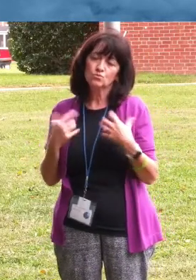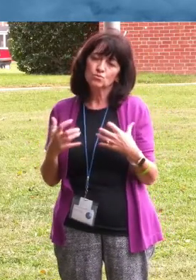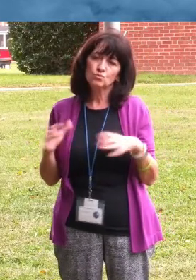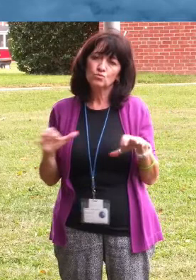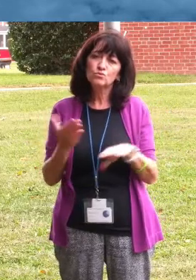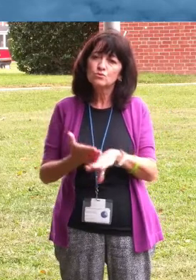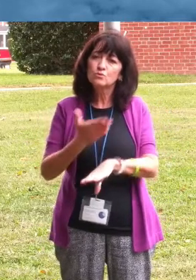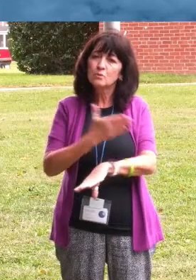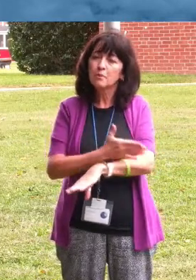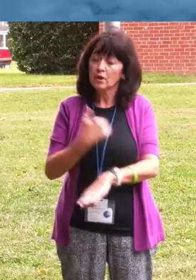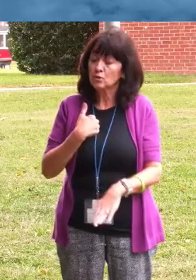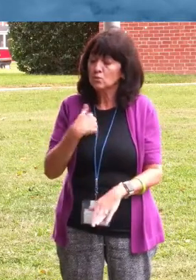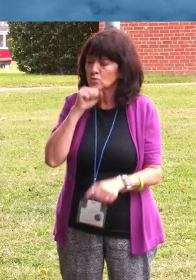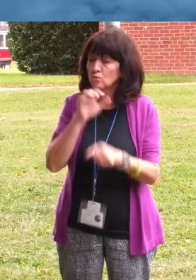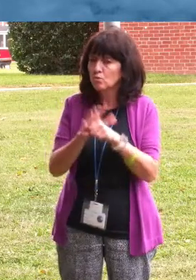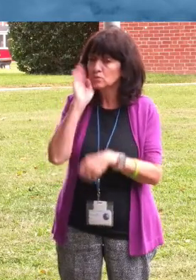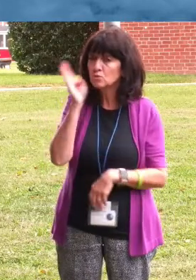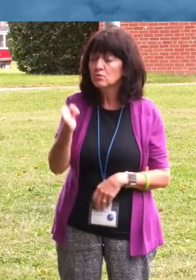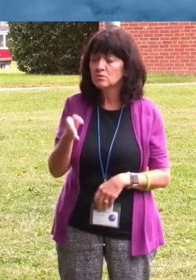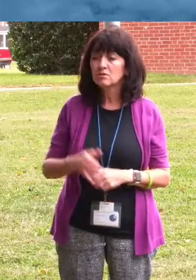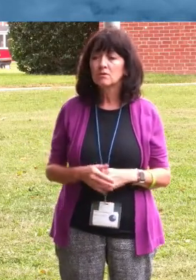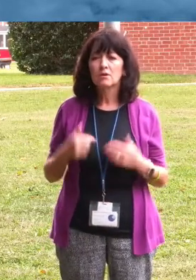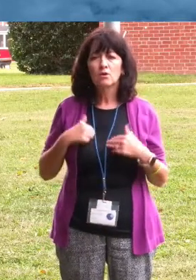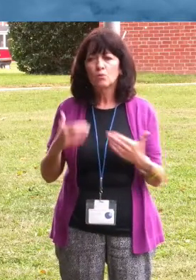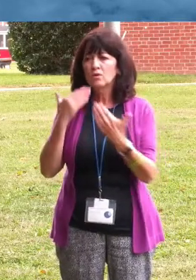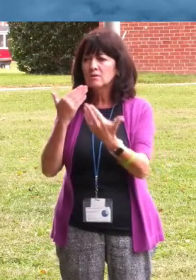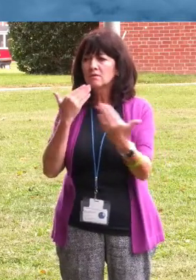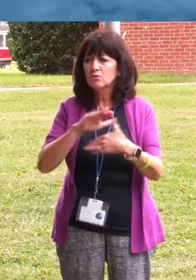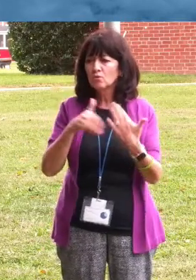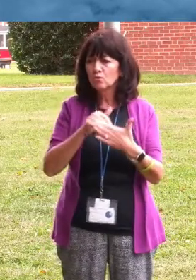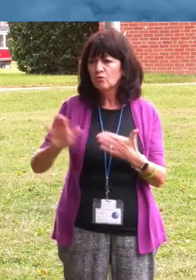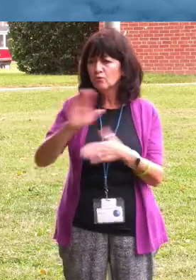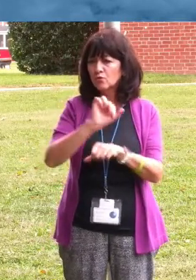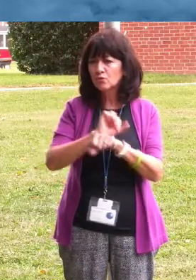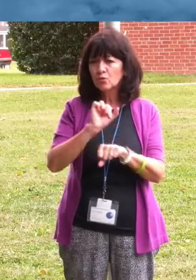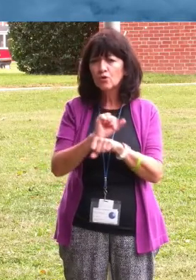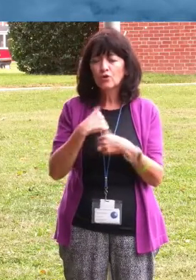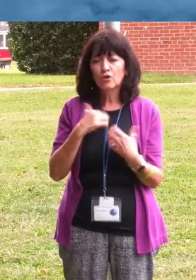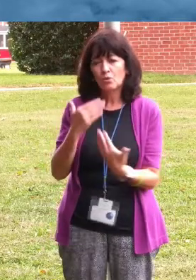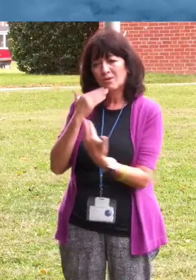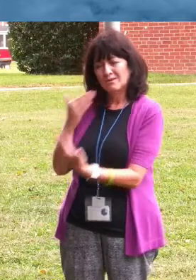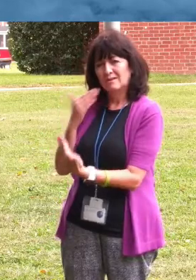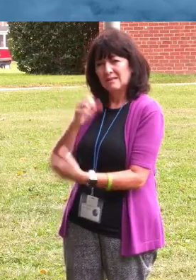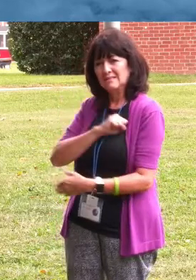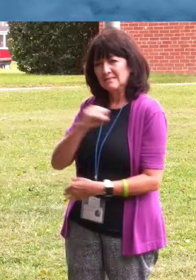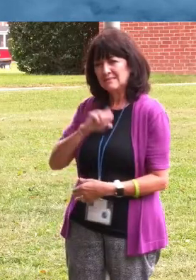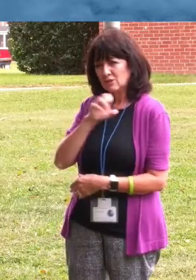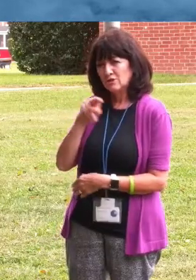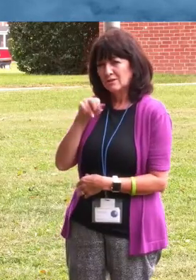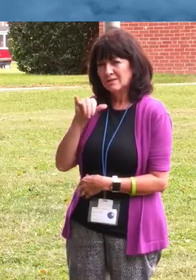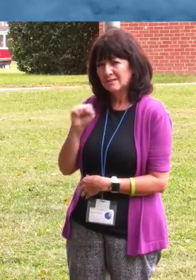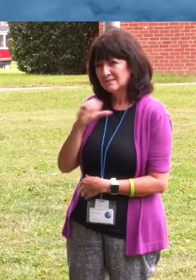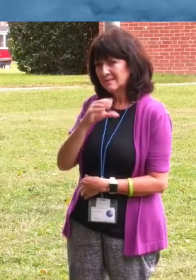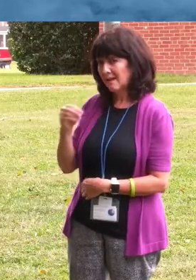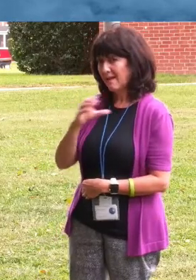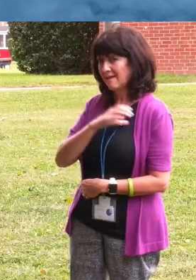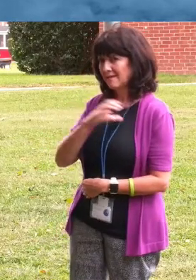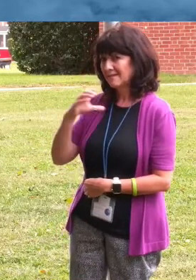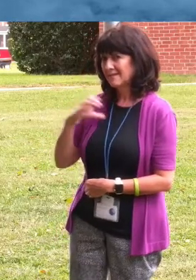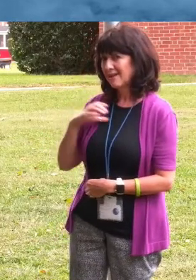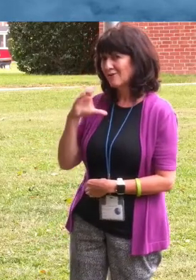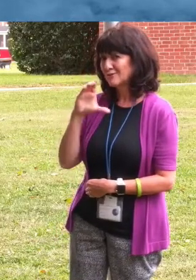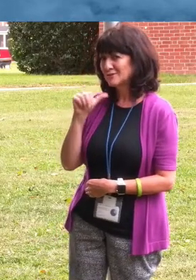want to thank all of you for the work you're doing. I want to thank Senator Enders and I was going to say Congressman